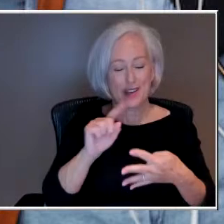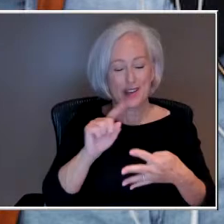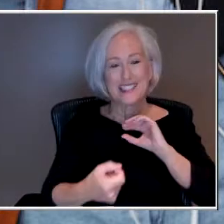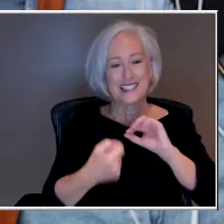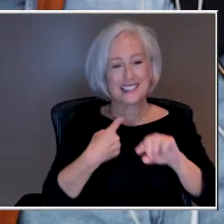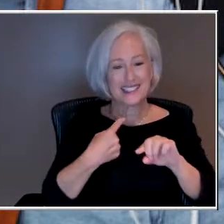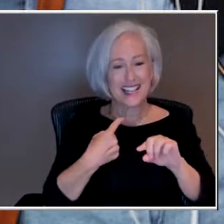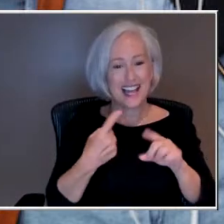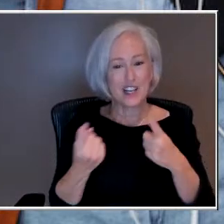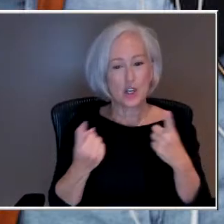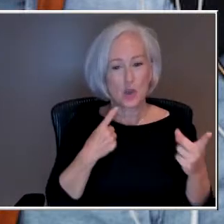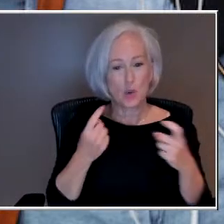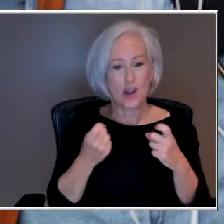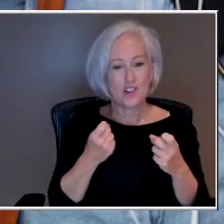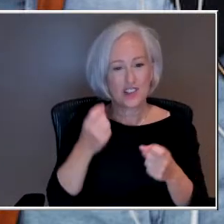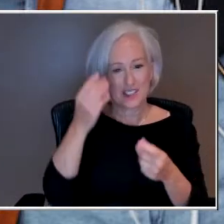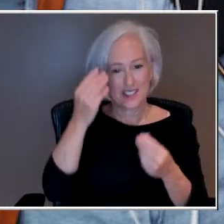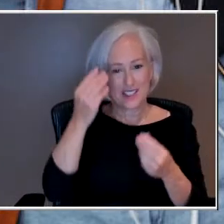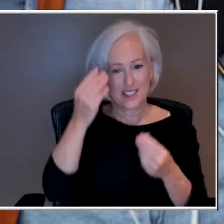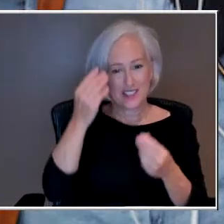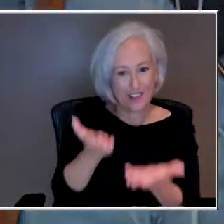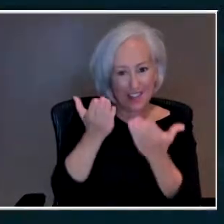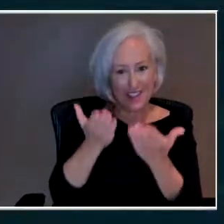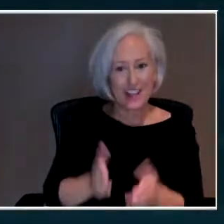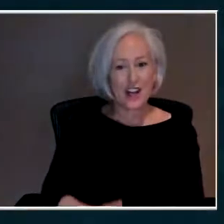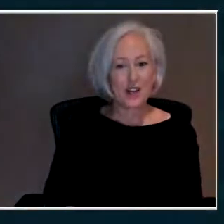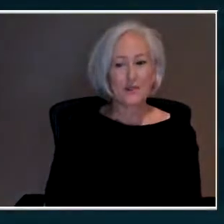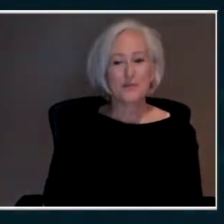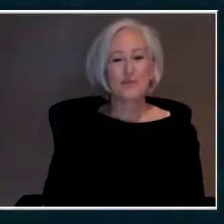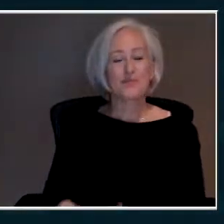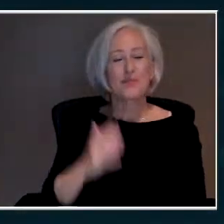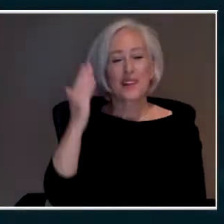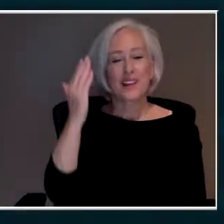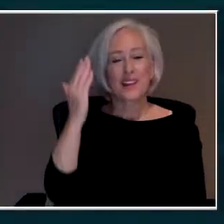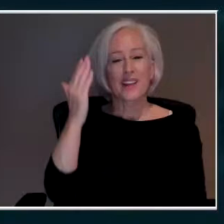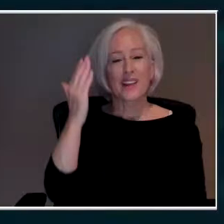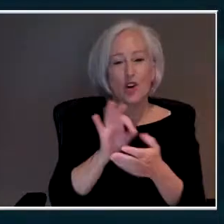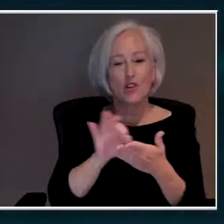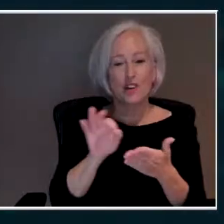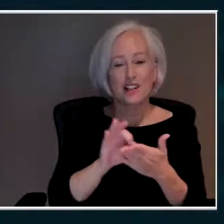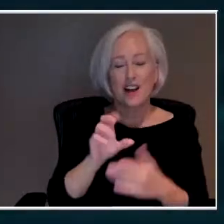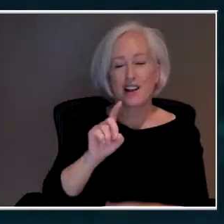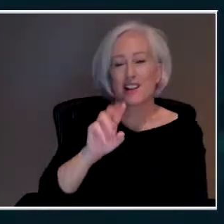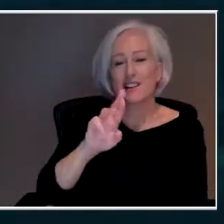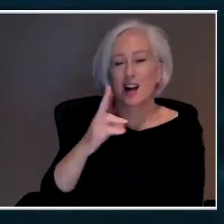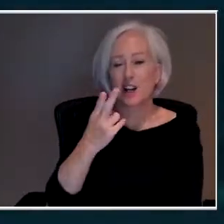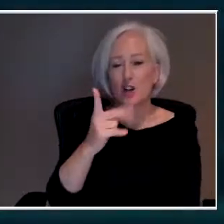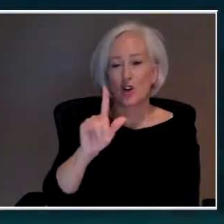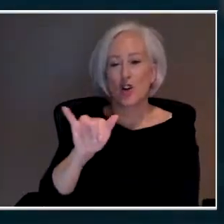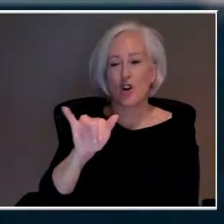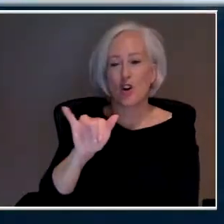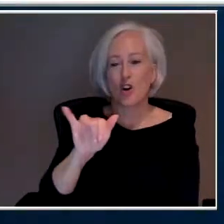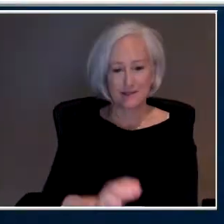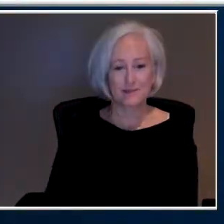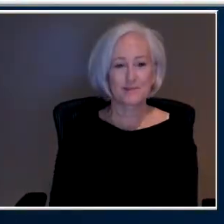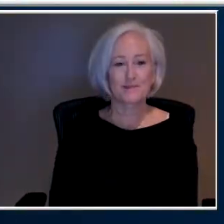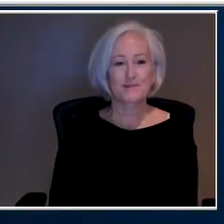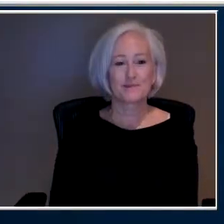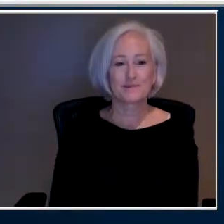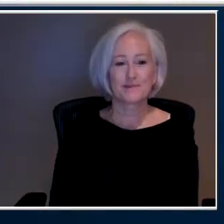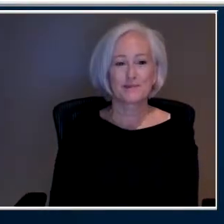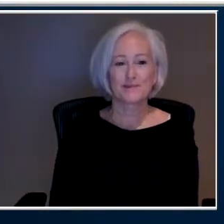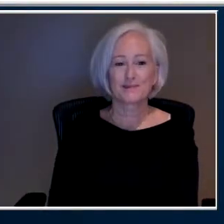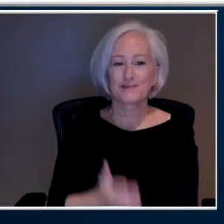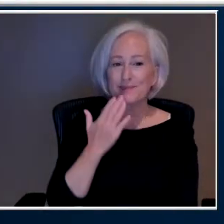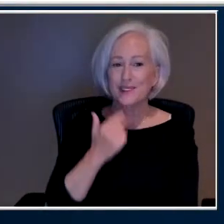The info is right there on your screen. Let's get our COVID count. Dr. Dana Hawkinson on this Friday, Medical Director of Infection Prevention and Control. Yeah. Good morning. You started